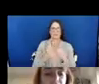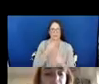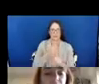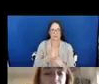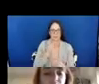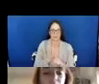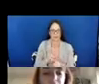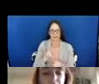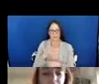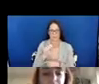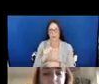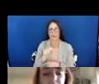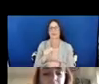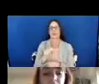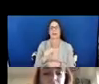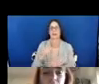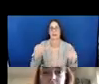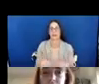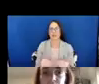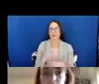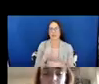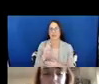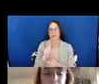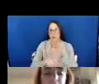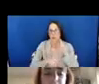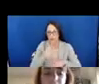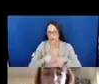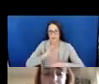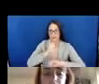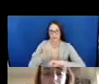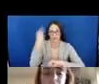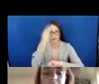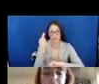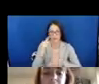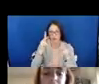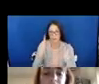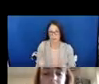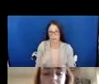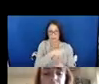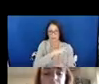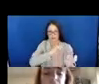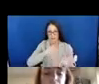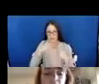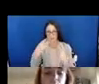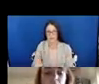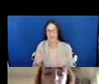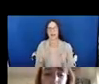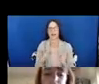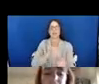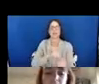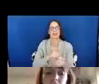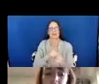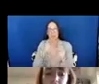introduction of digital questionnaires establishing the reason for a patient's visit, for example, allows clinicians to sort out which